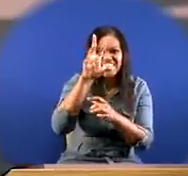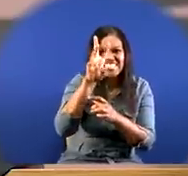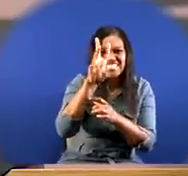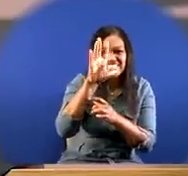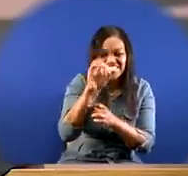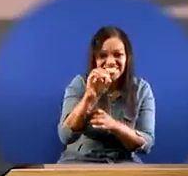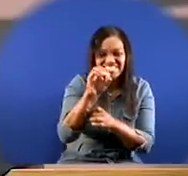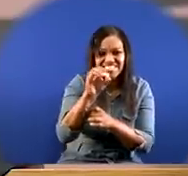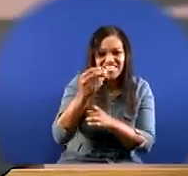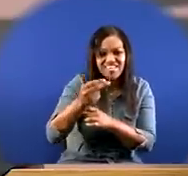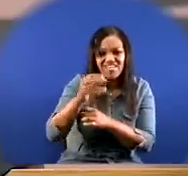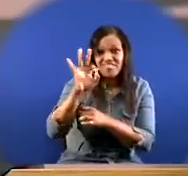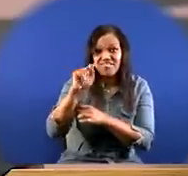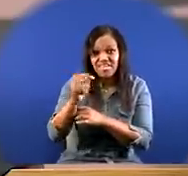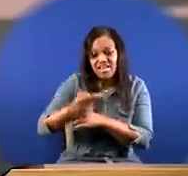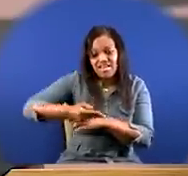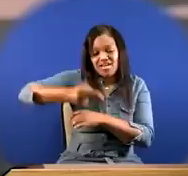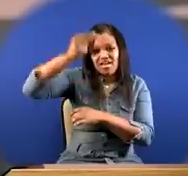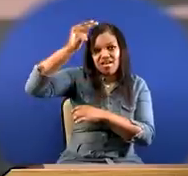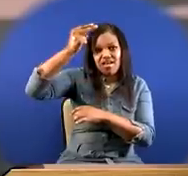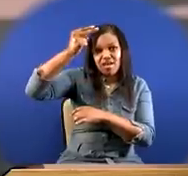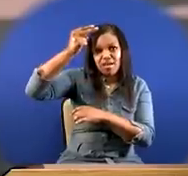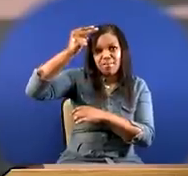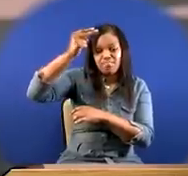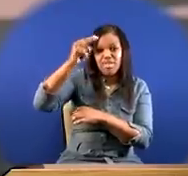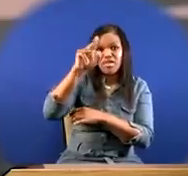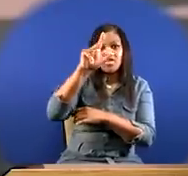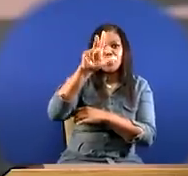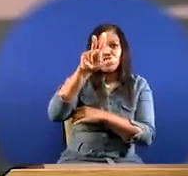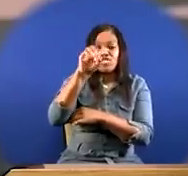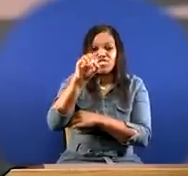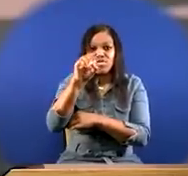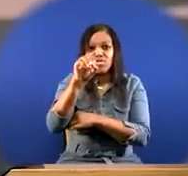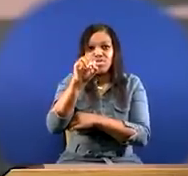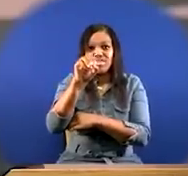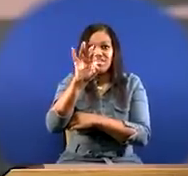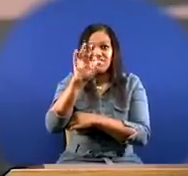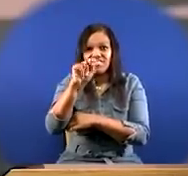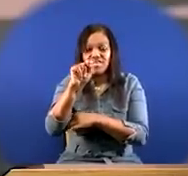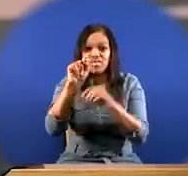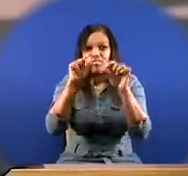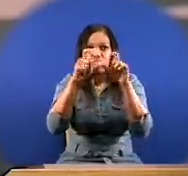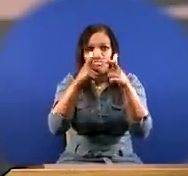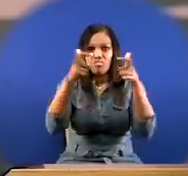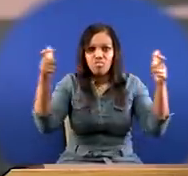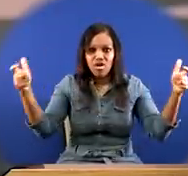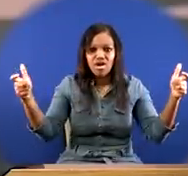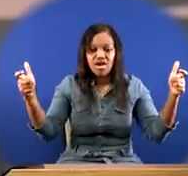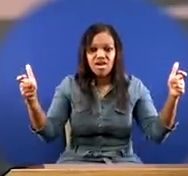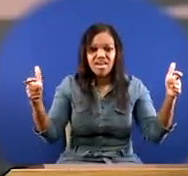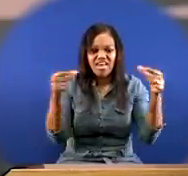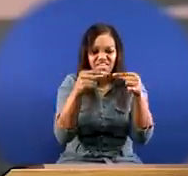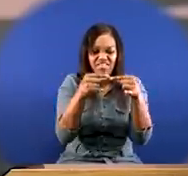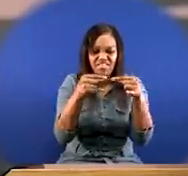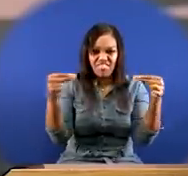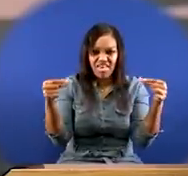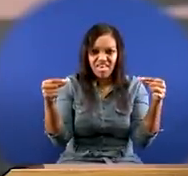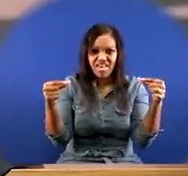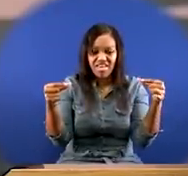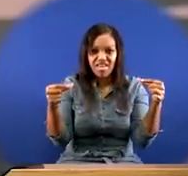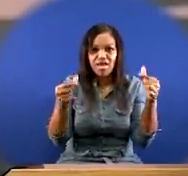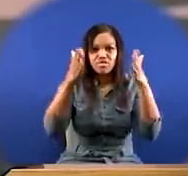feet high and 30 feet wide, and as thick as a